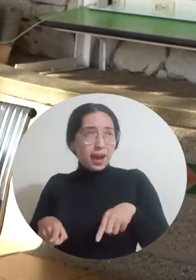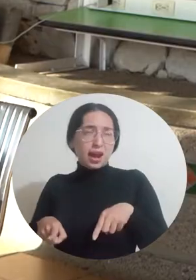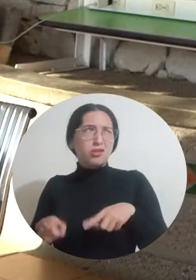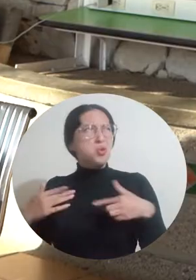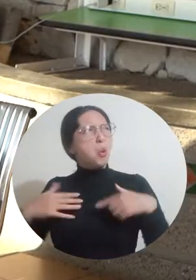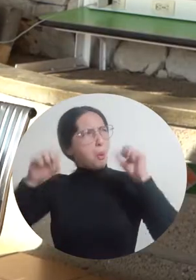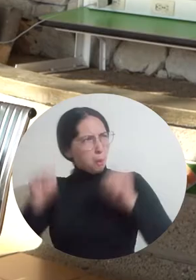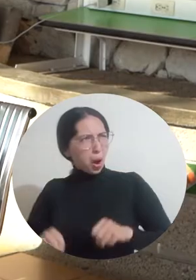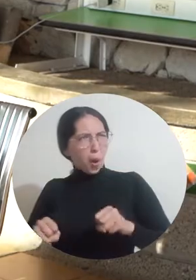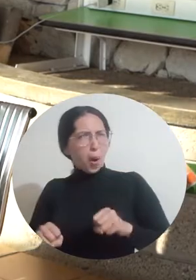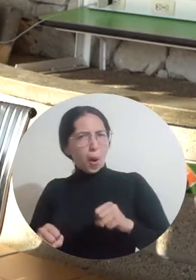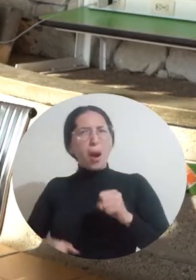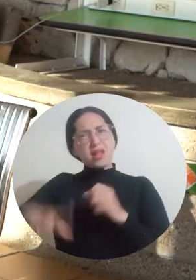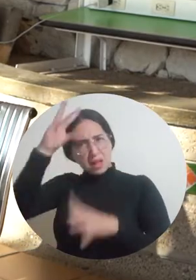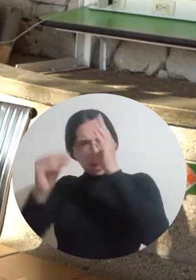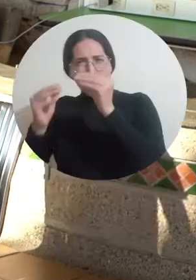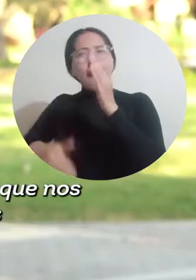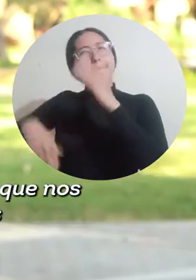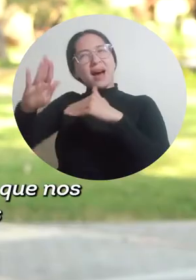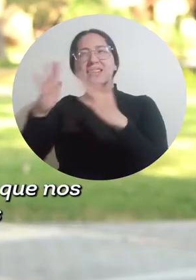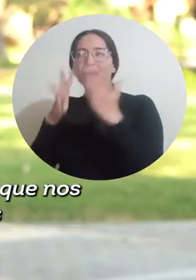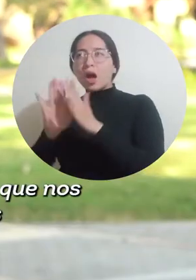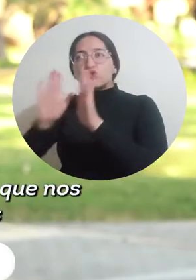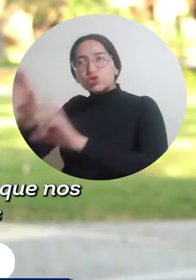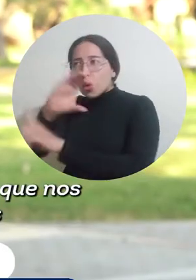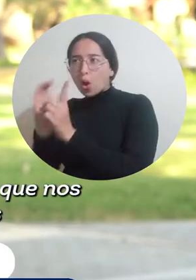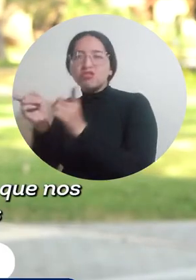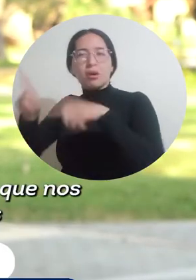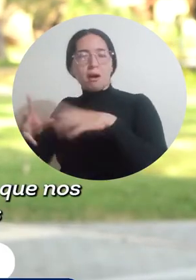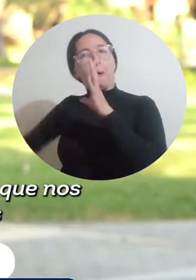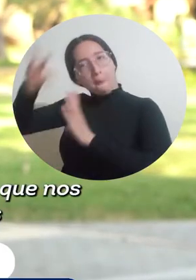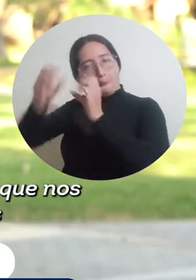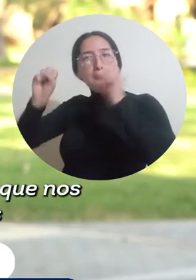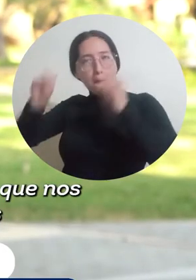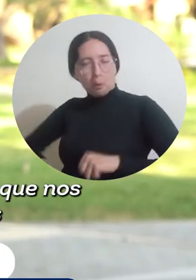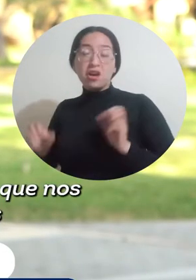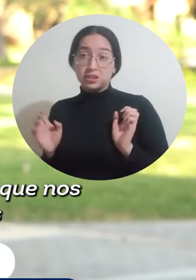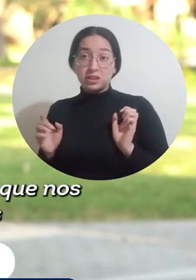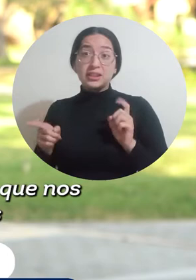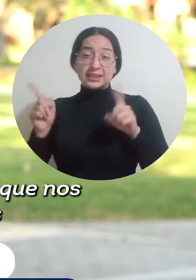know more about the culture. I think that it's important when we